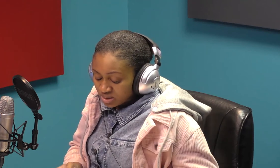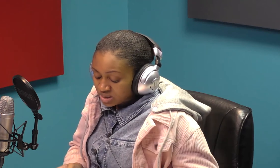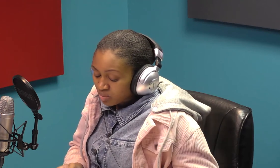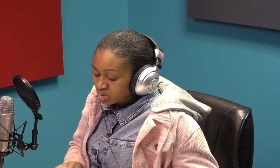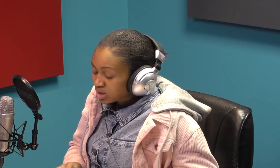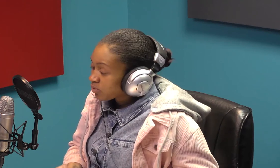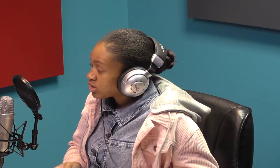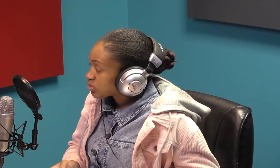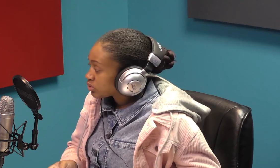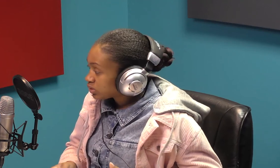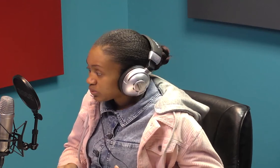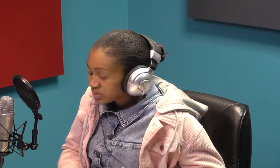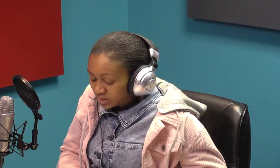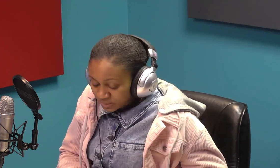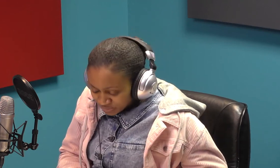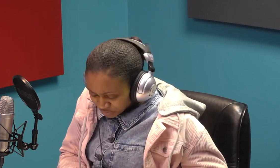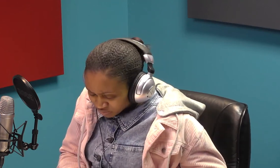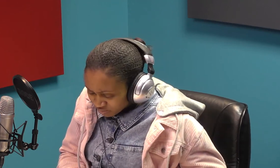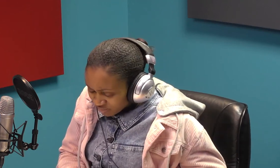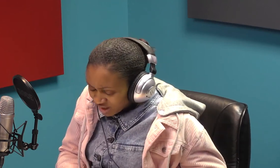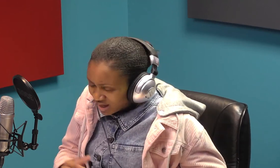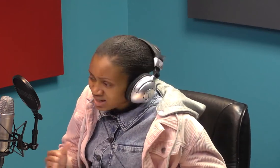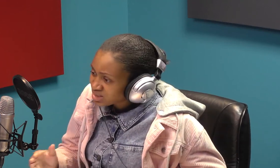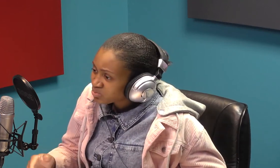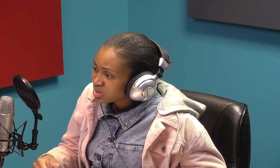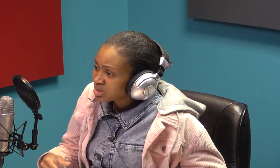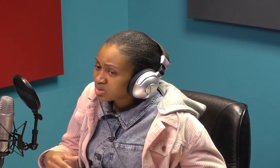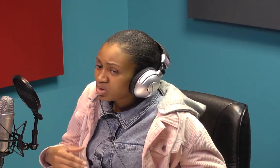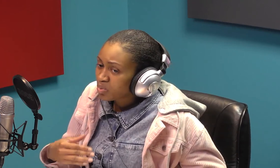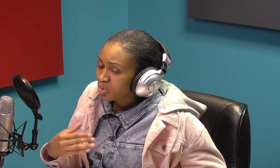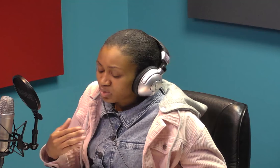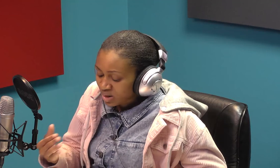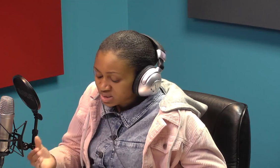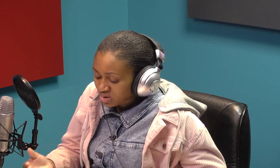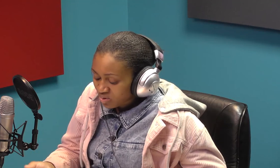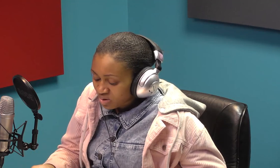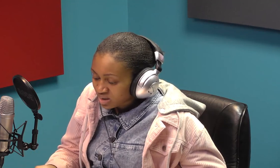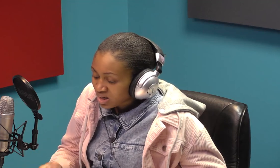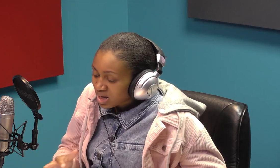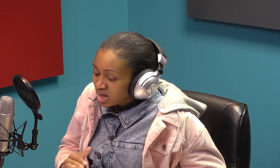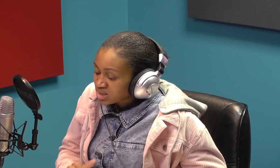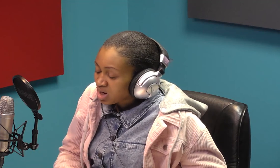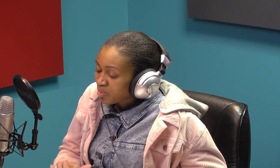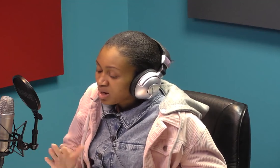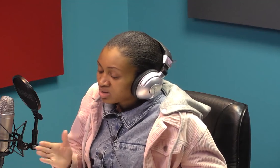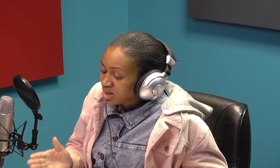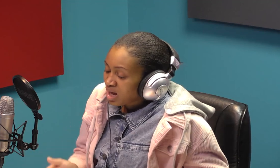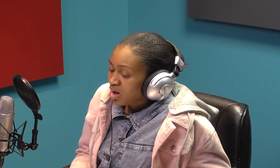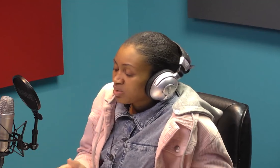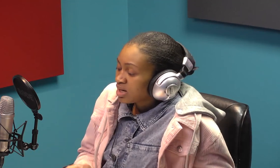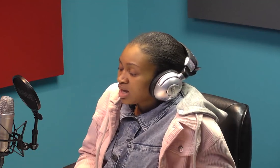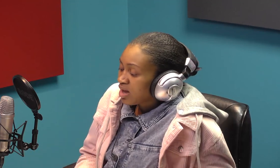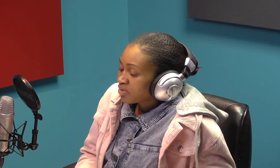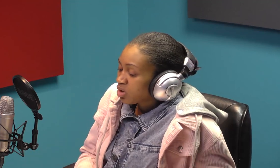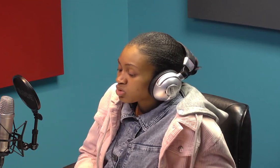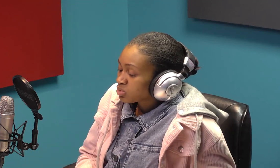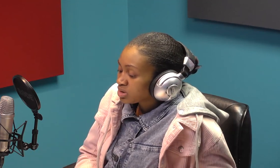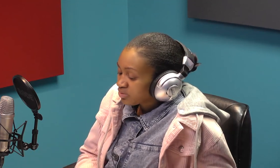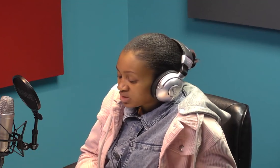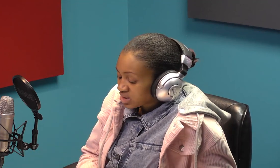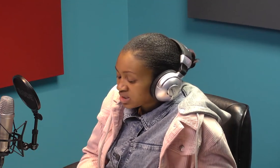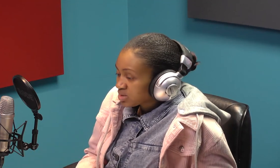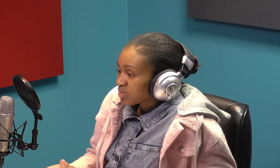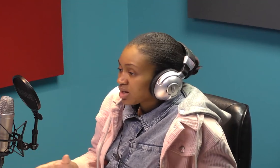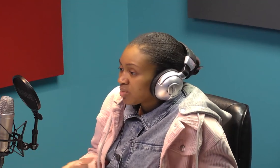% increase in multiracial youth. So, as we progress on and talk about how we have